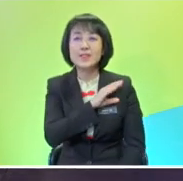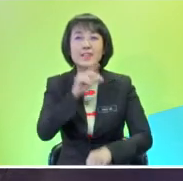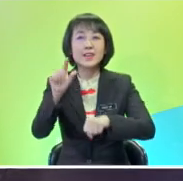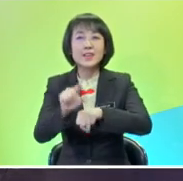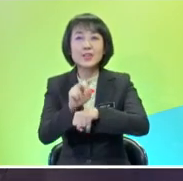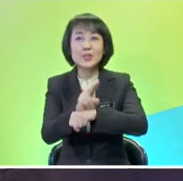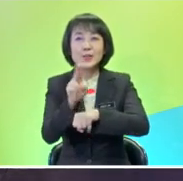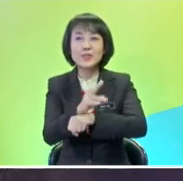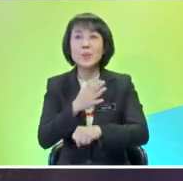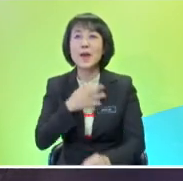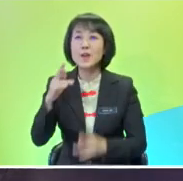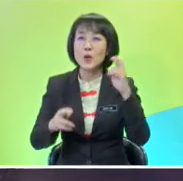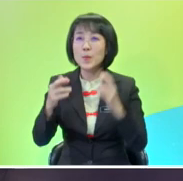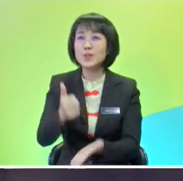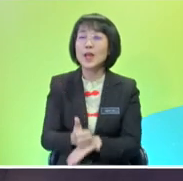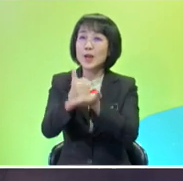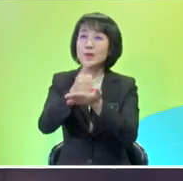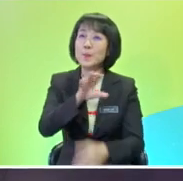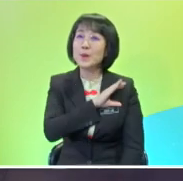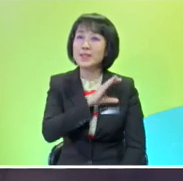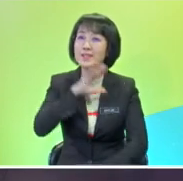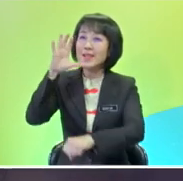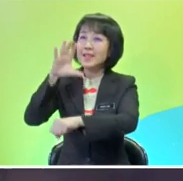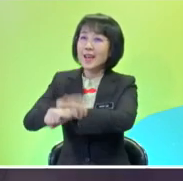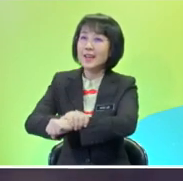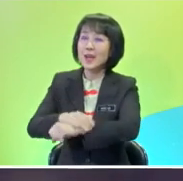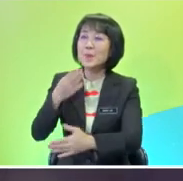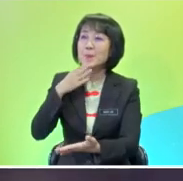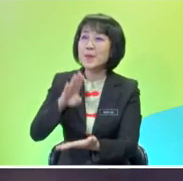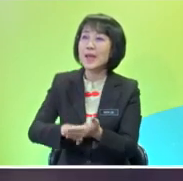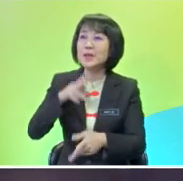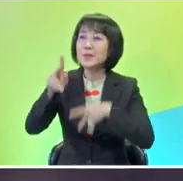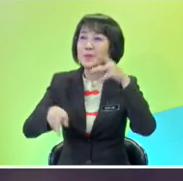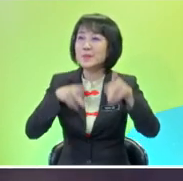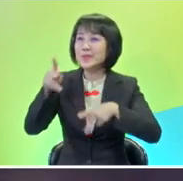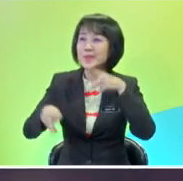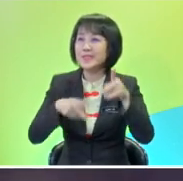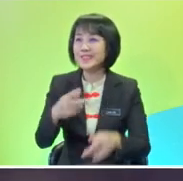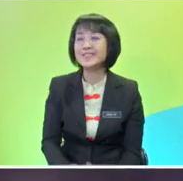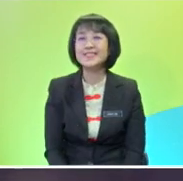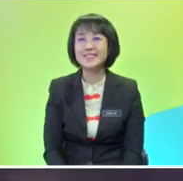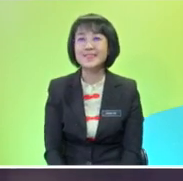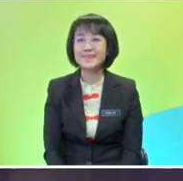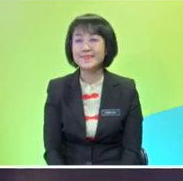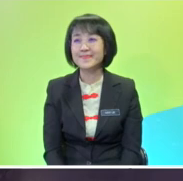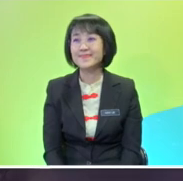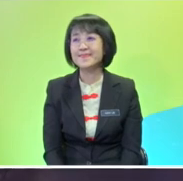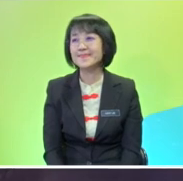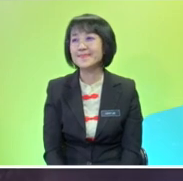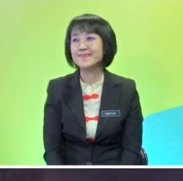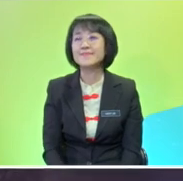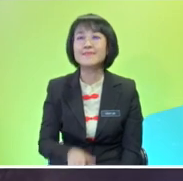Okay, wow. Yep. Okay, so I'm going to... That sounds a bit like... cartoon character. Yeah, yes. Your robot is